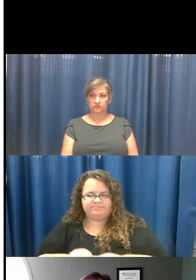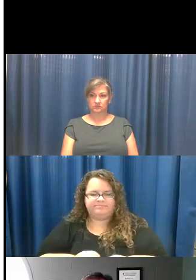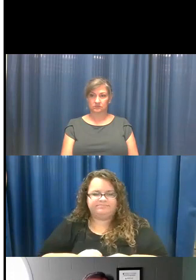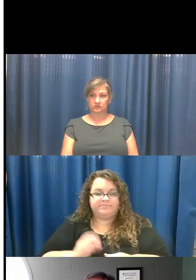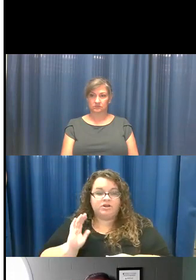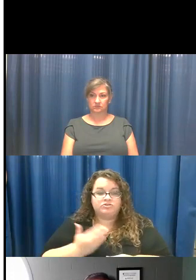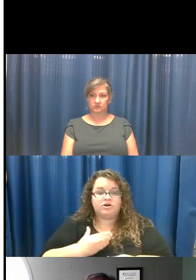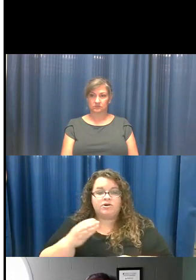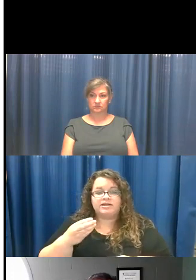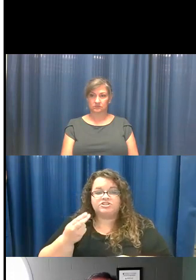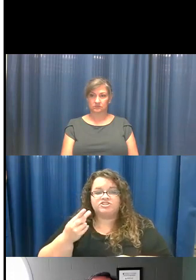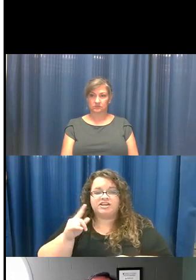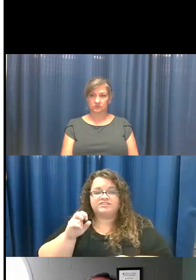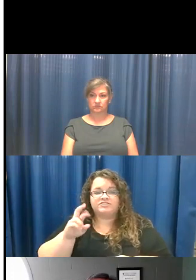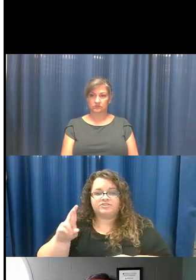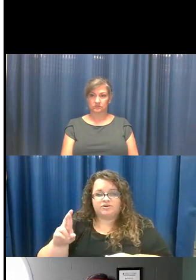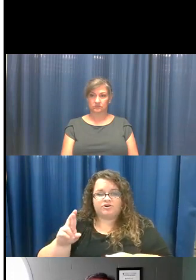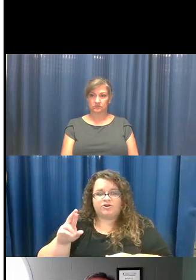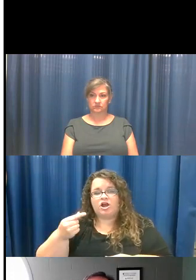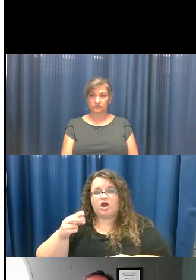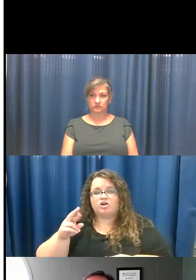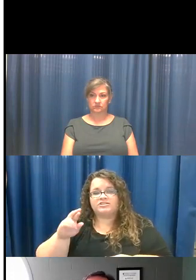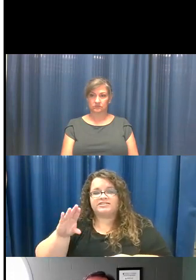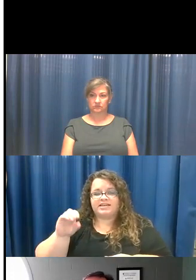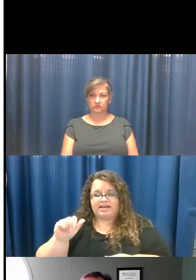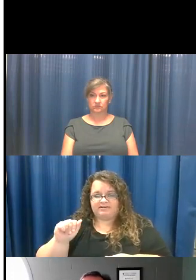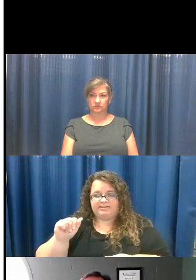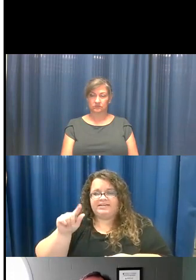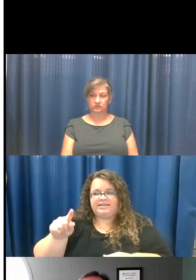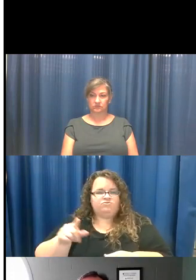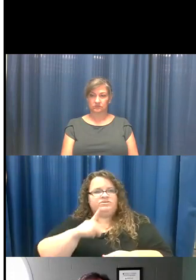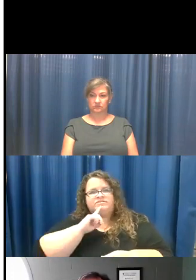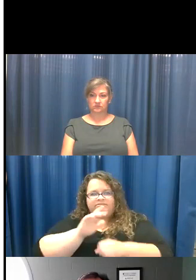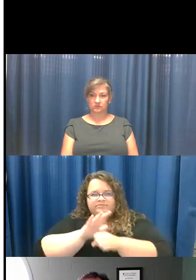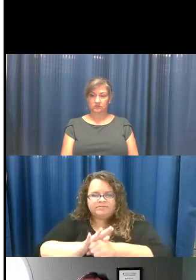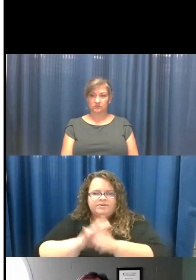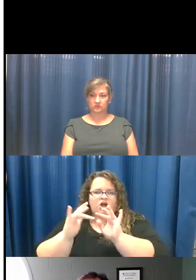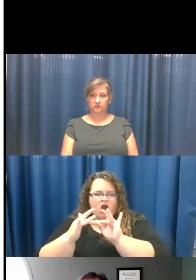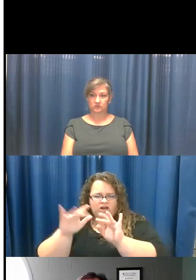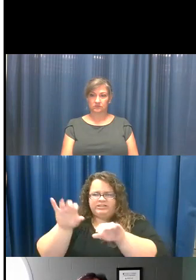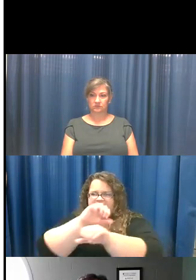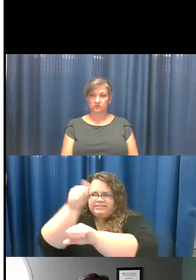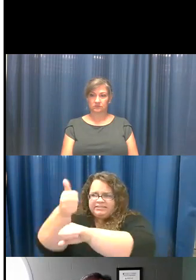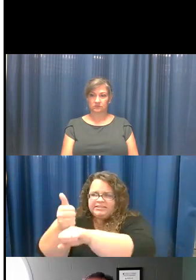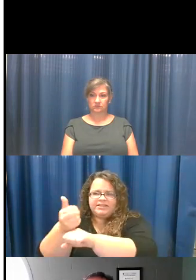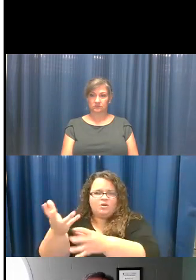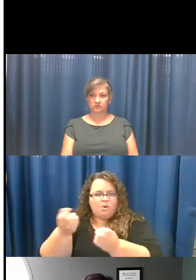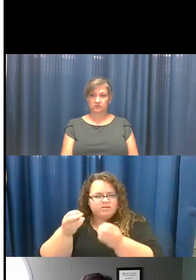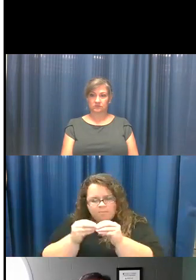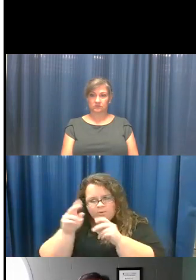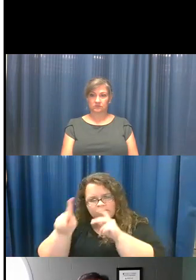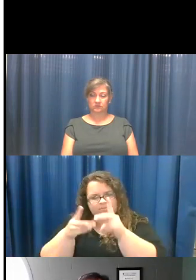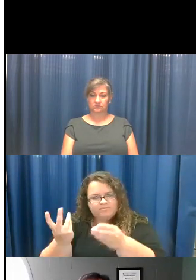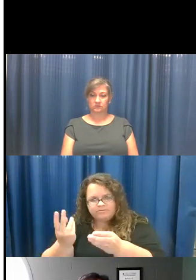really committed to an online structure that helps far more people participate in online instruction and